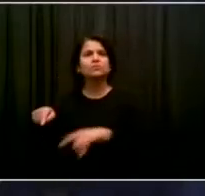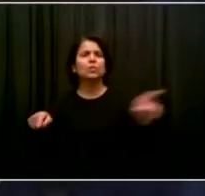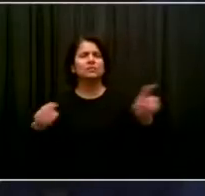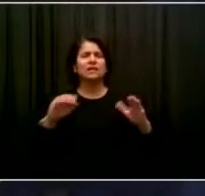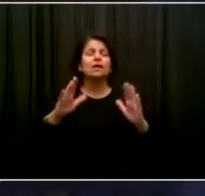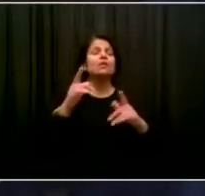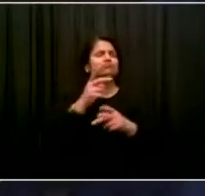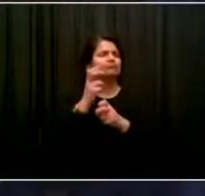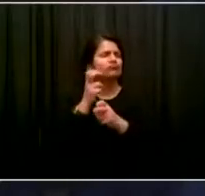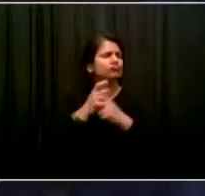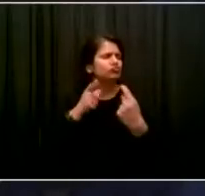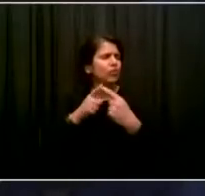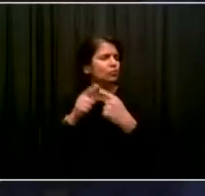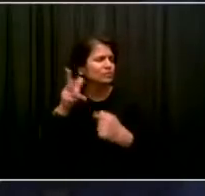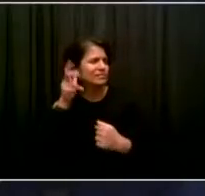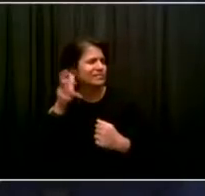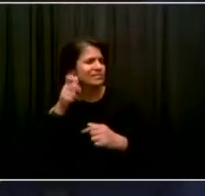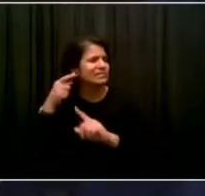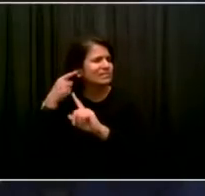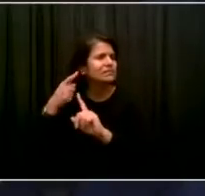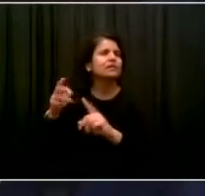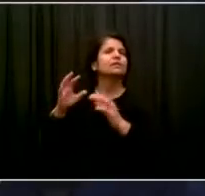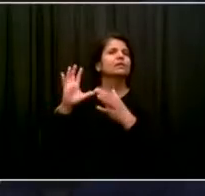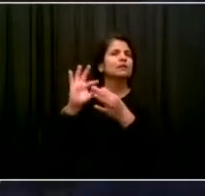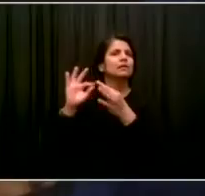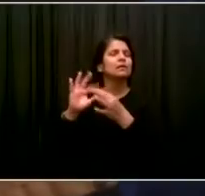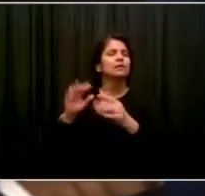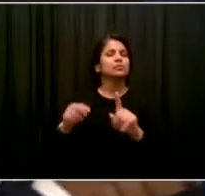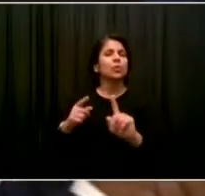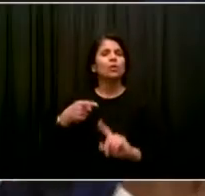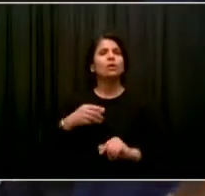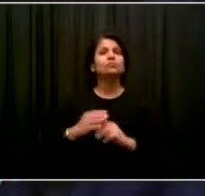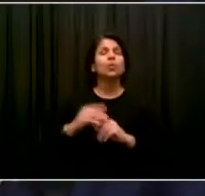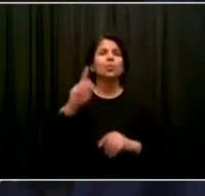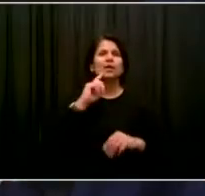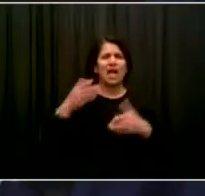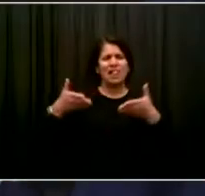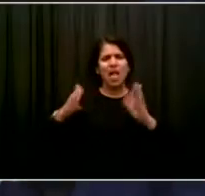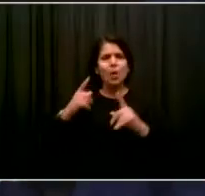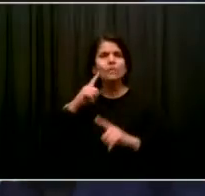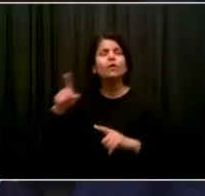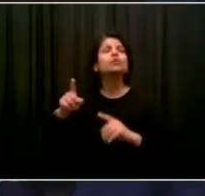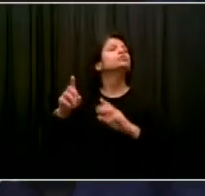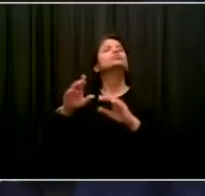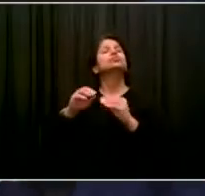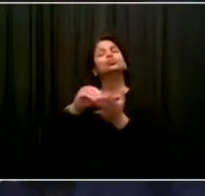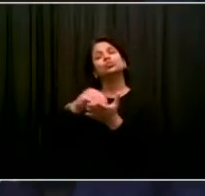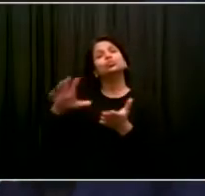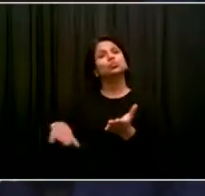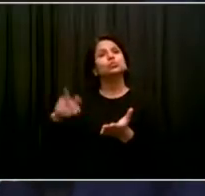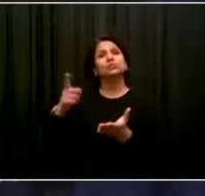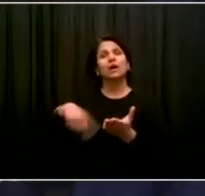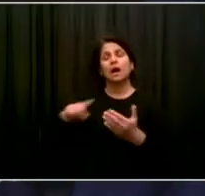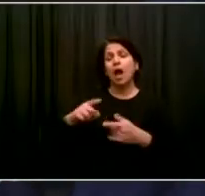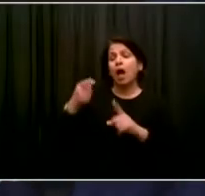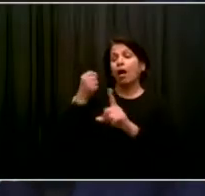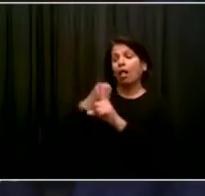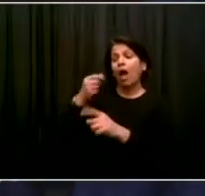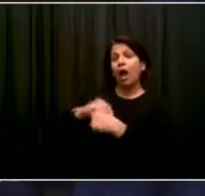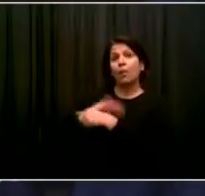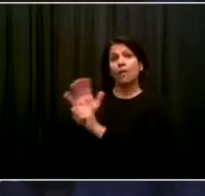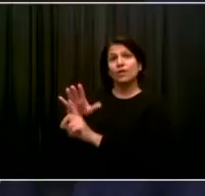this administration, which allowed for students who had tested positive and who were